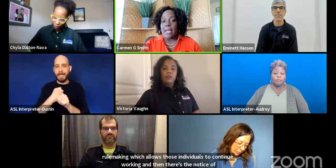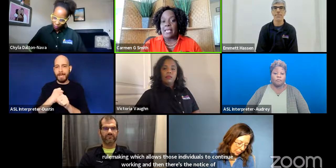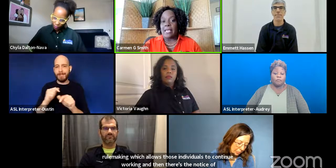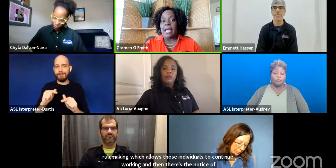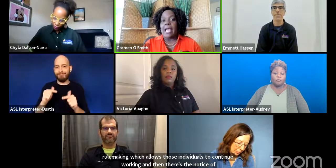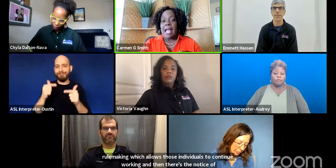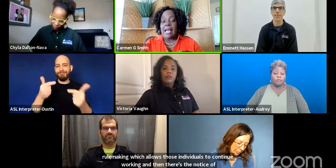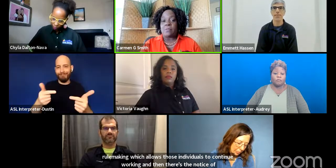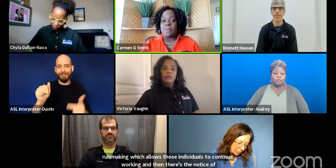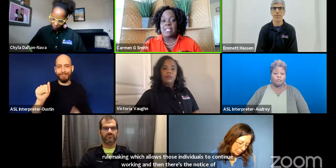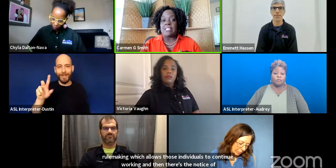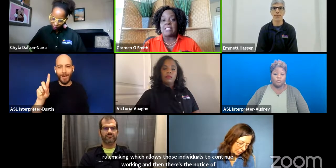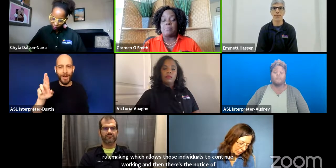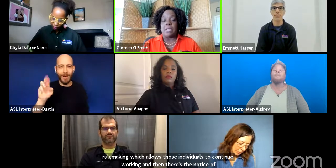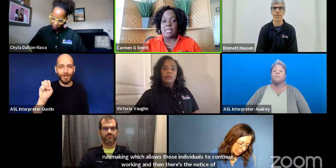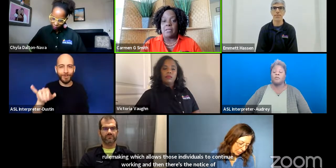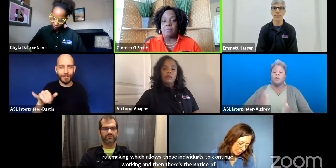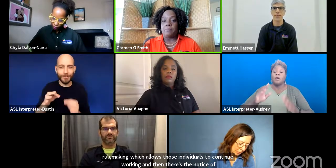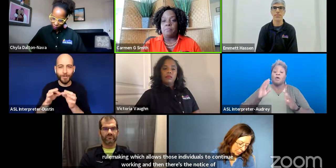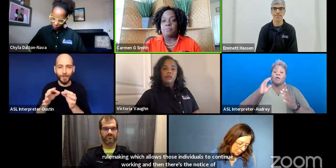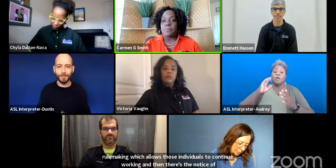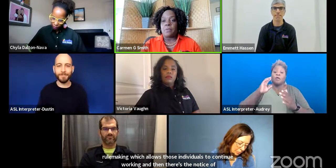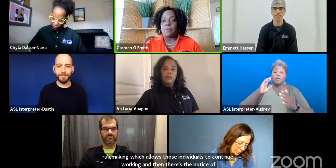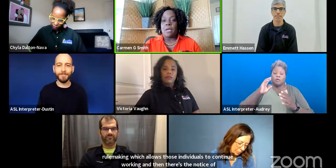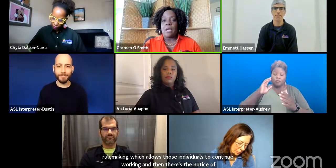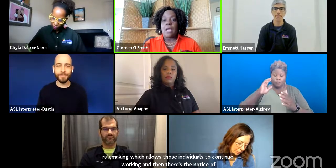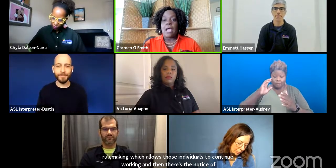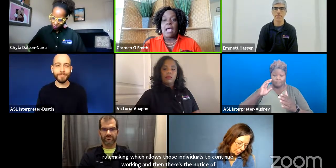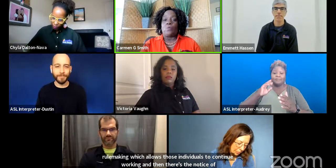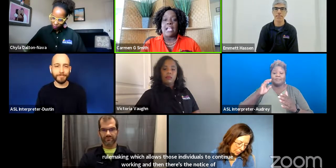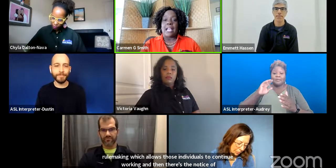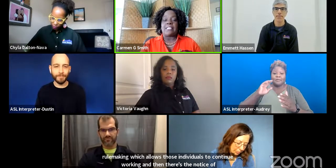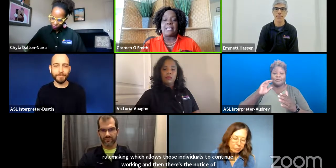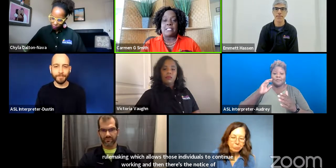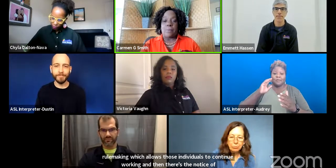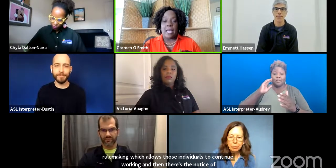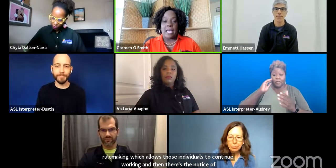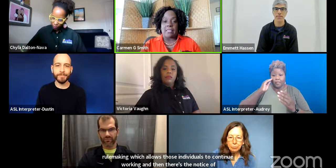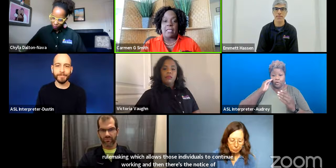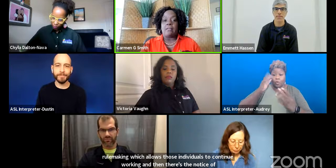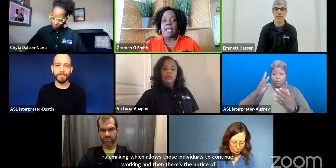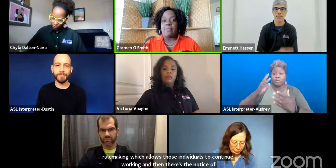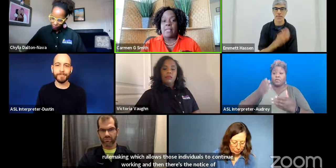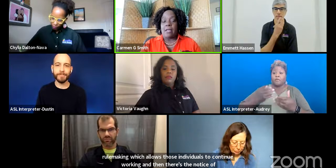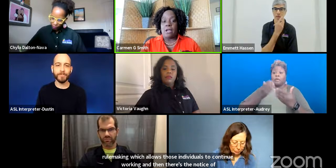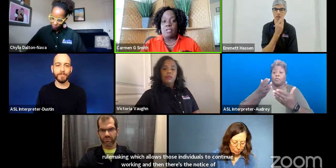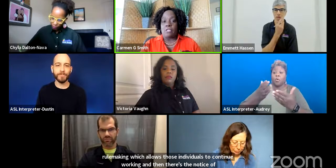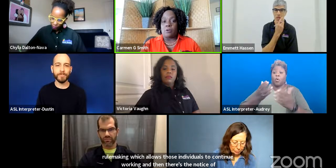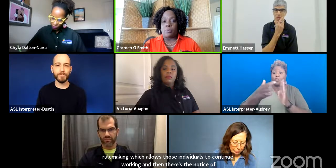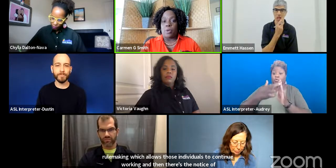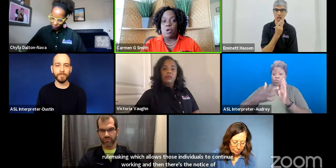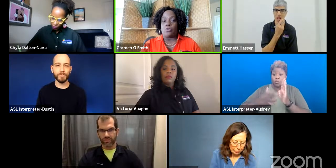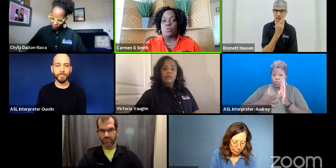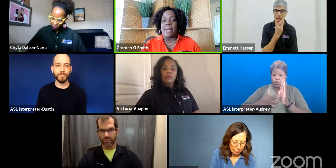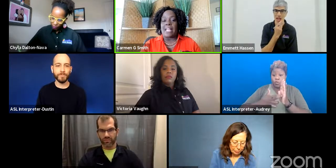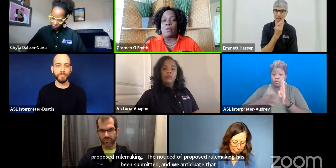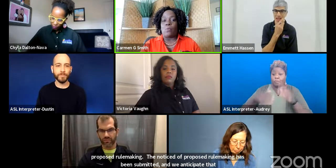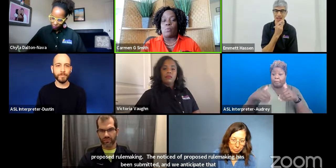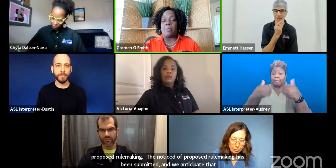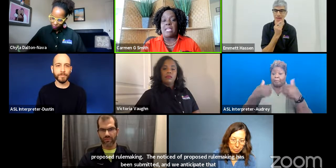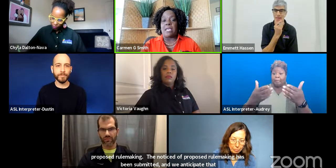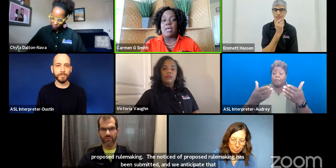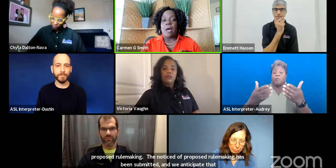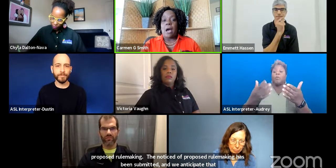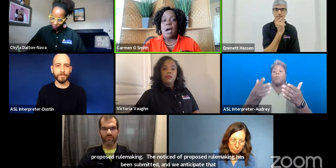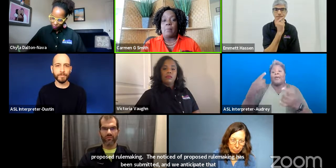proposed rulemaking has been submitted, and we anticipate that that notice of proposed rulemaking